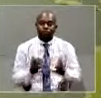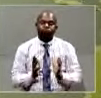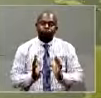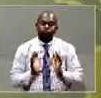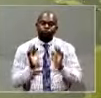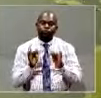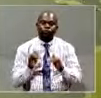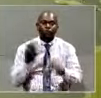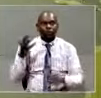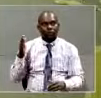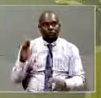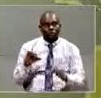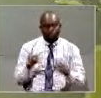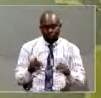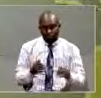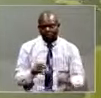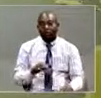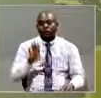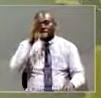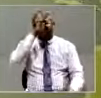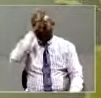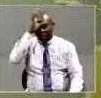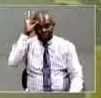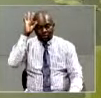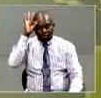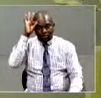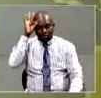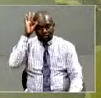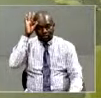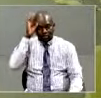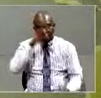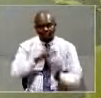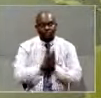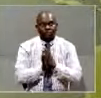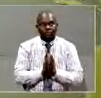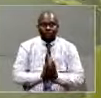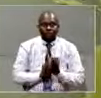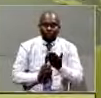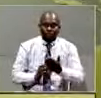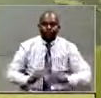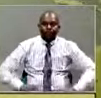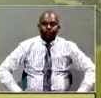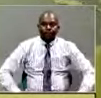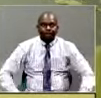foreign entries at Mandela National Stadium, as John Barnes, Centamu reports.